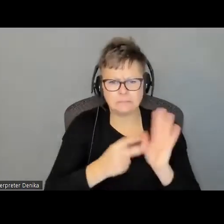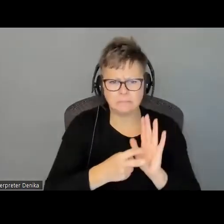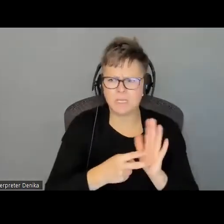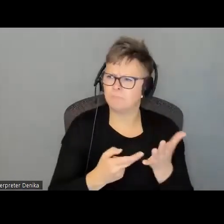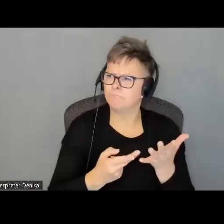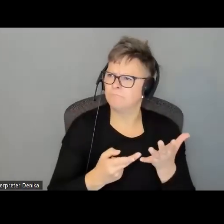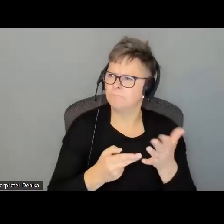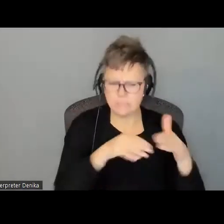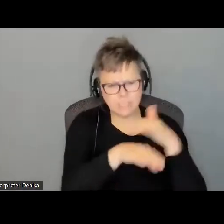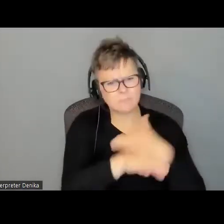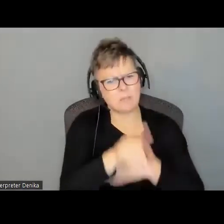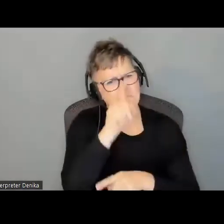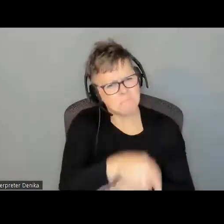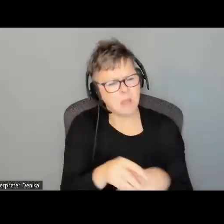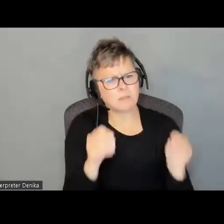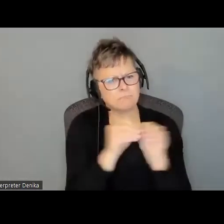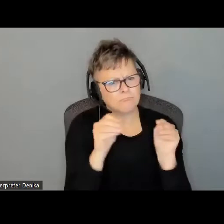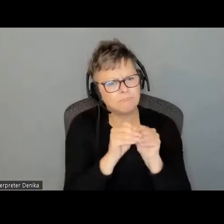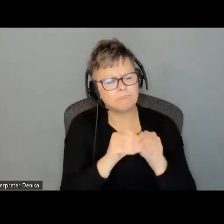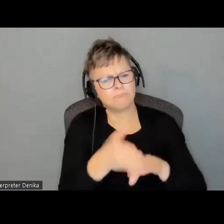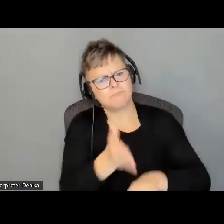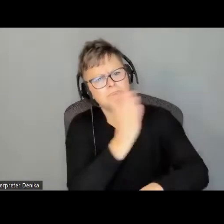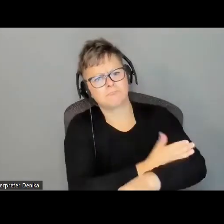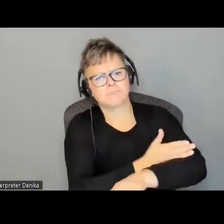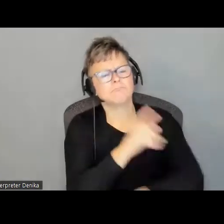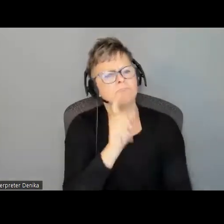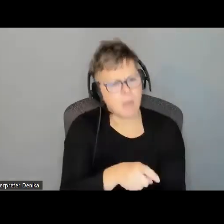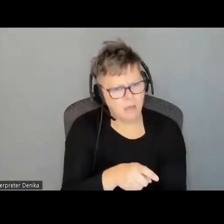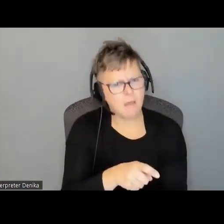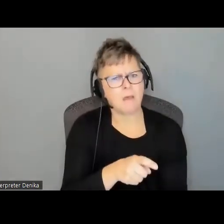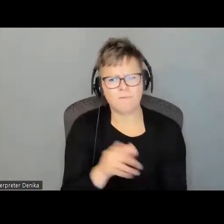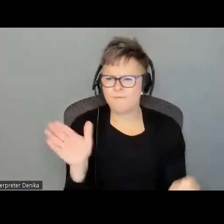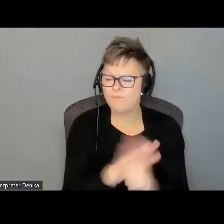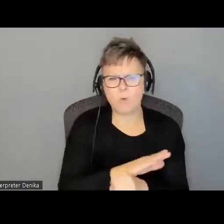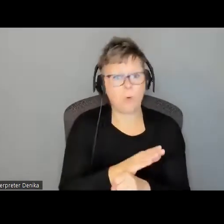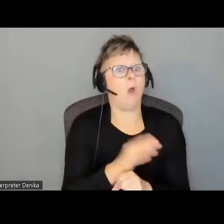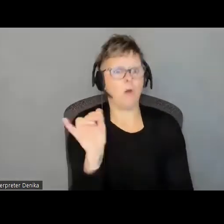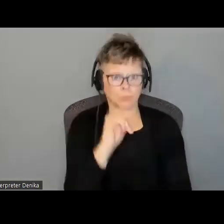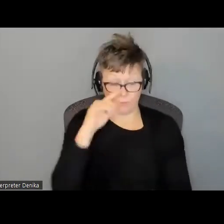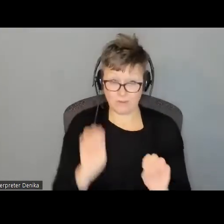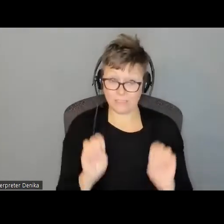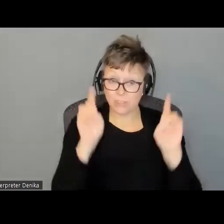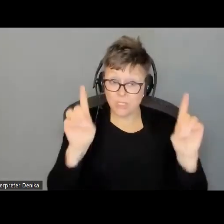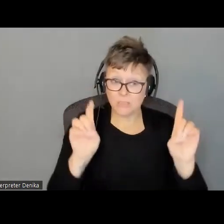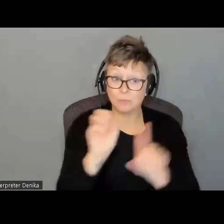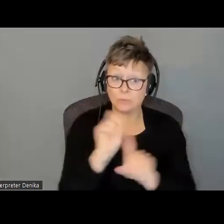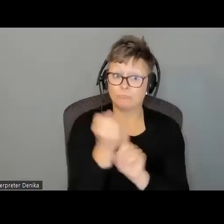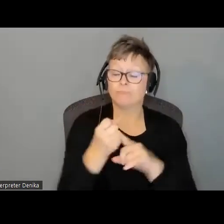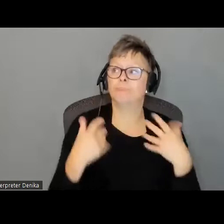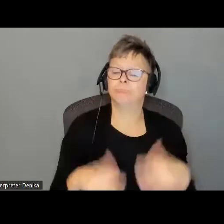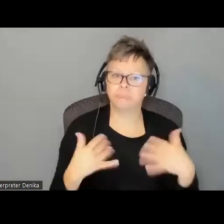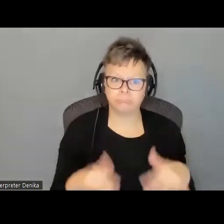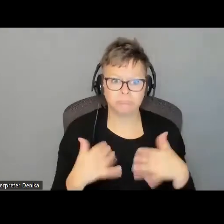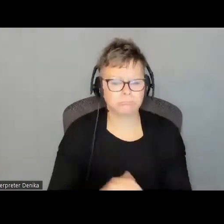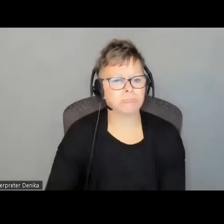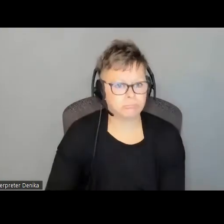the workplace and in the full range of educational settings. We've seen far more